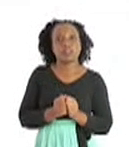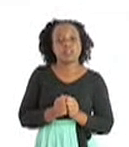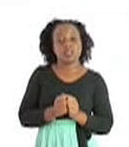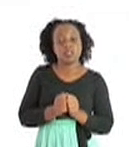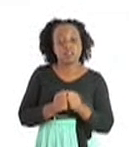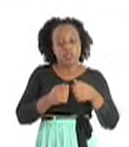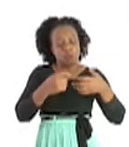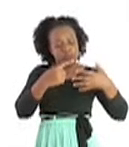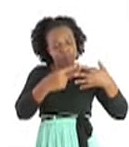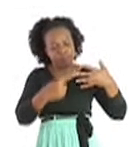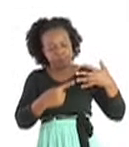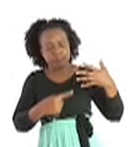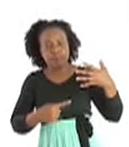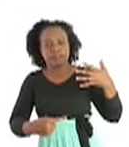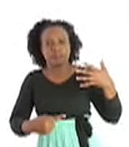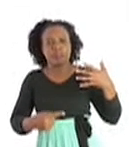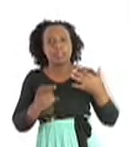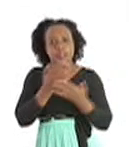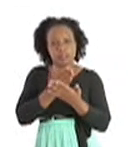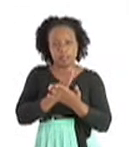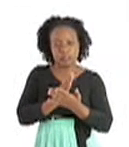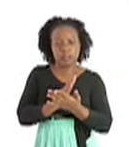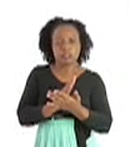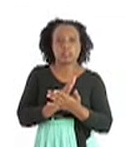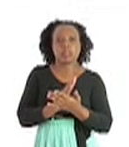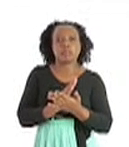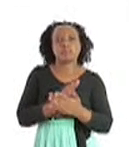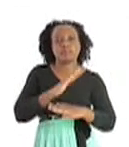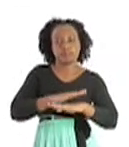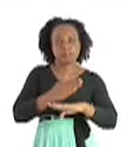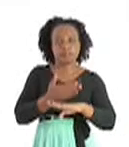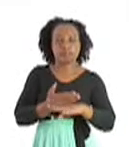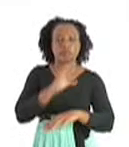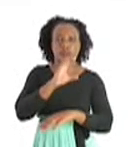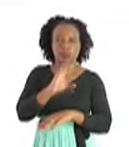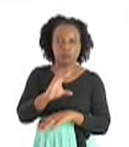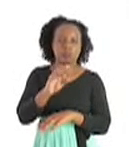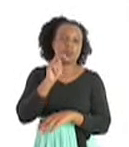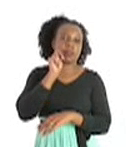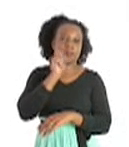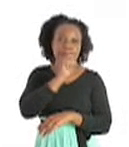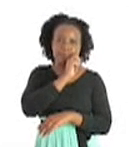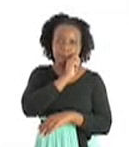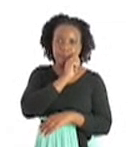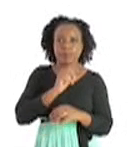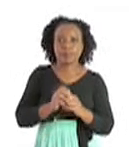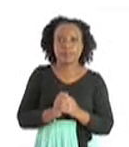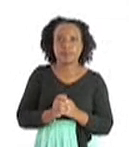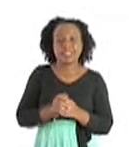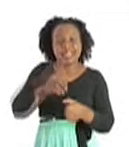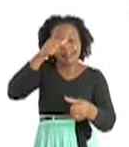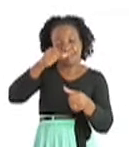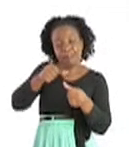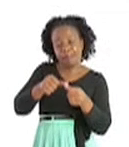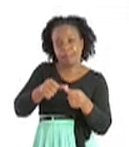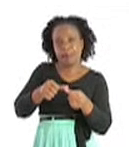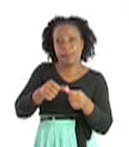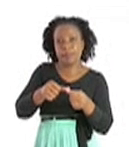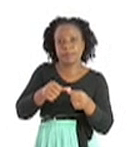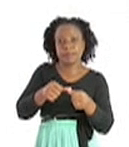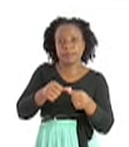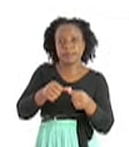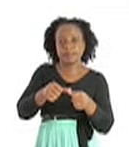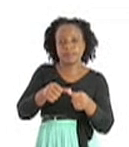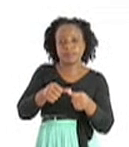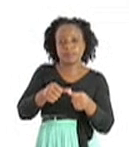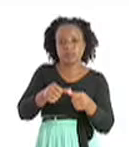the few examples of the common nouns that we have. Now, remember, we do